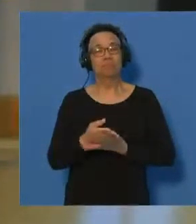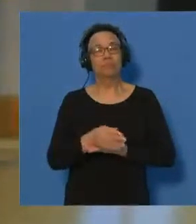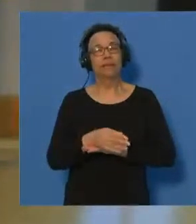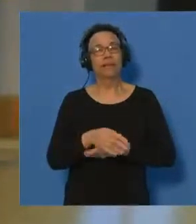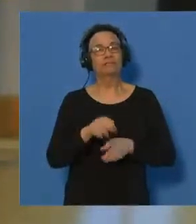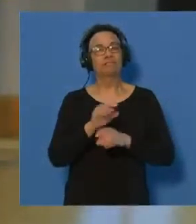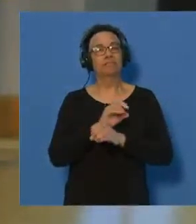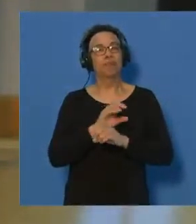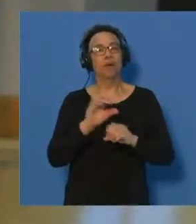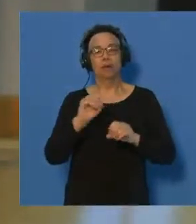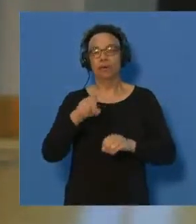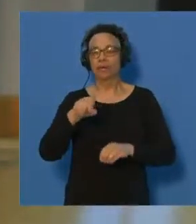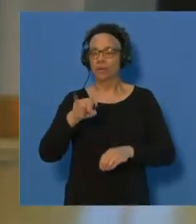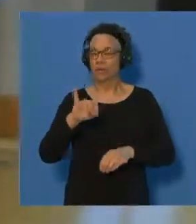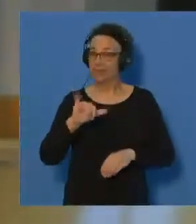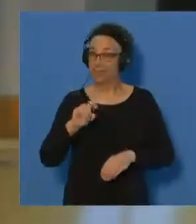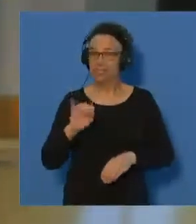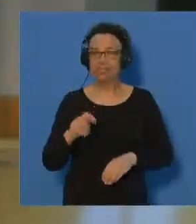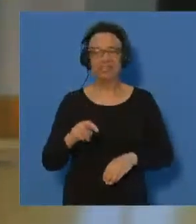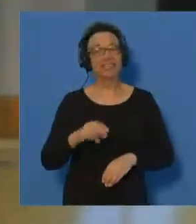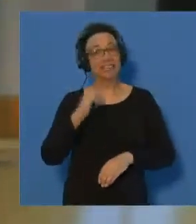evasive ventilator support.